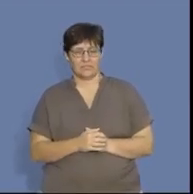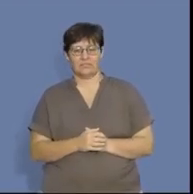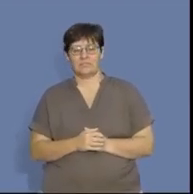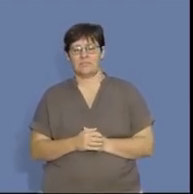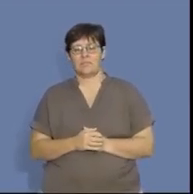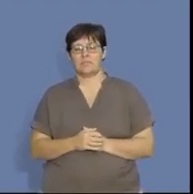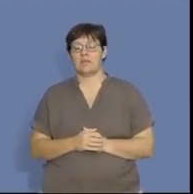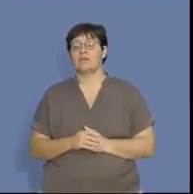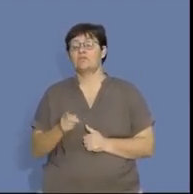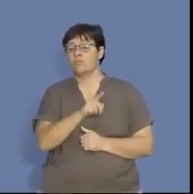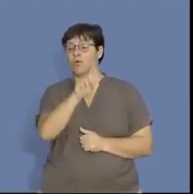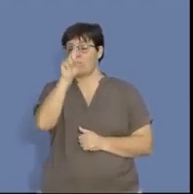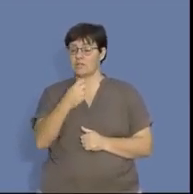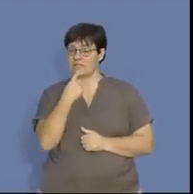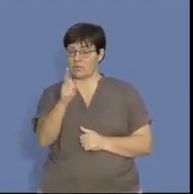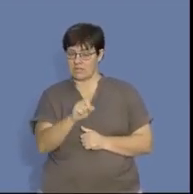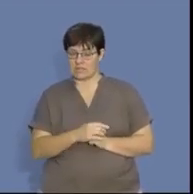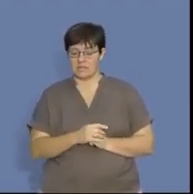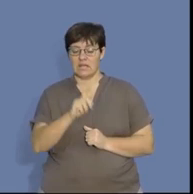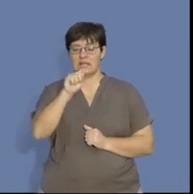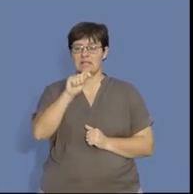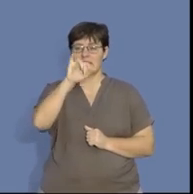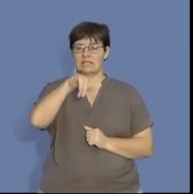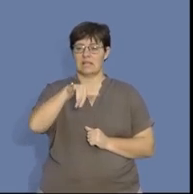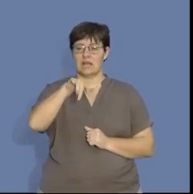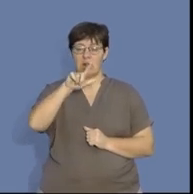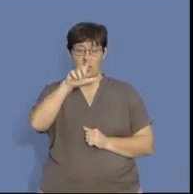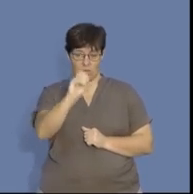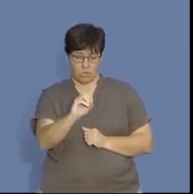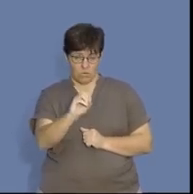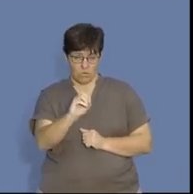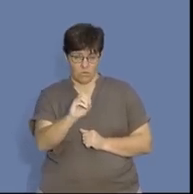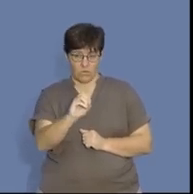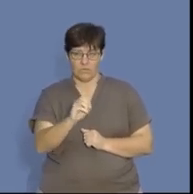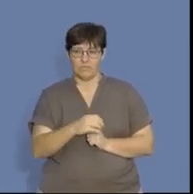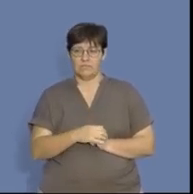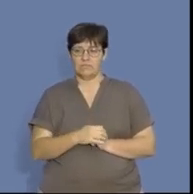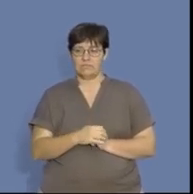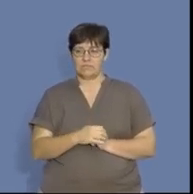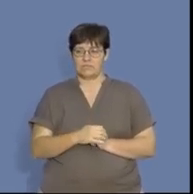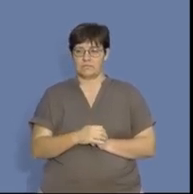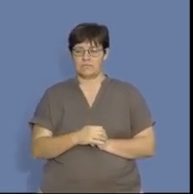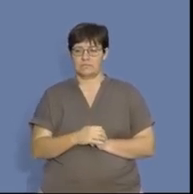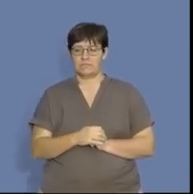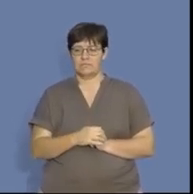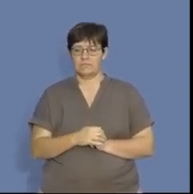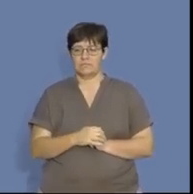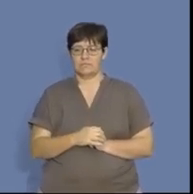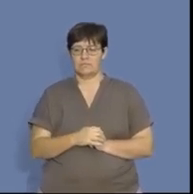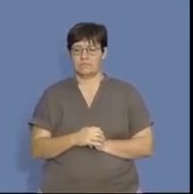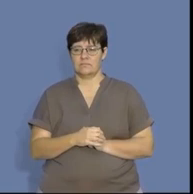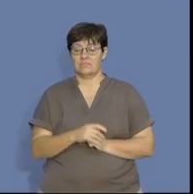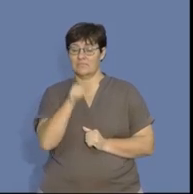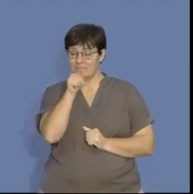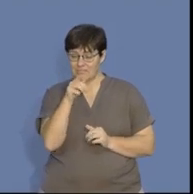Right, so the next question, Tylo, a partner, let's quickly grab a pen before we carry on. So